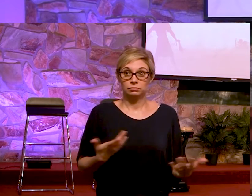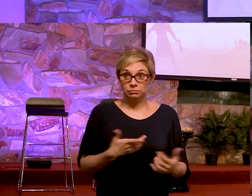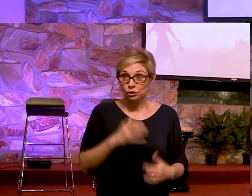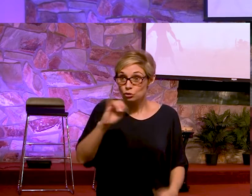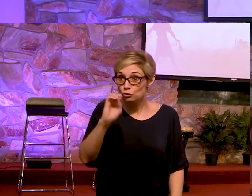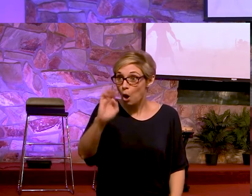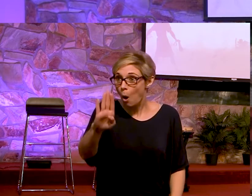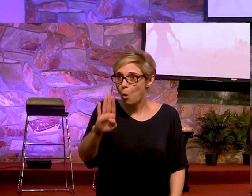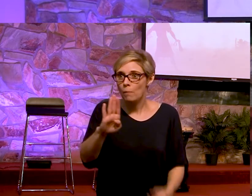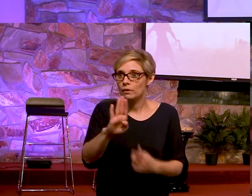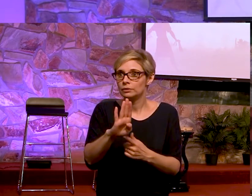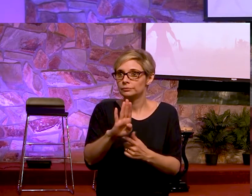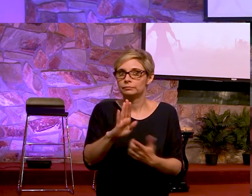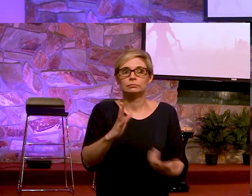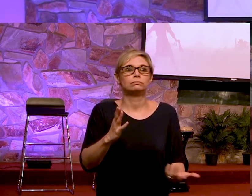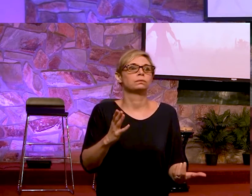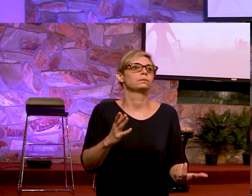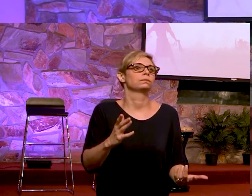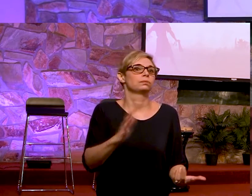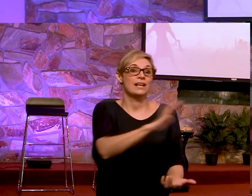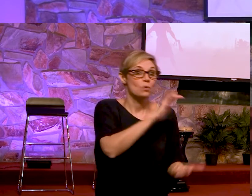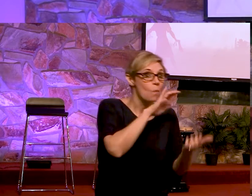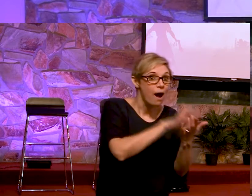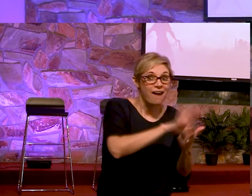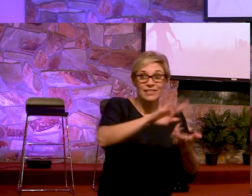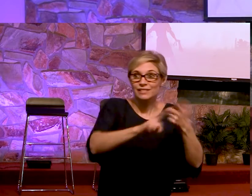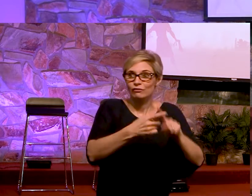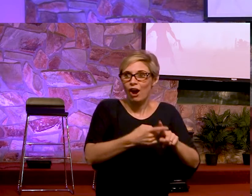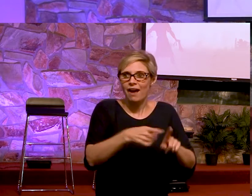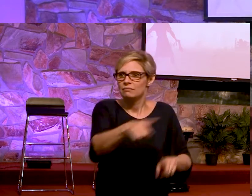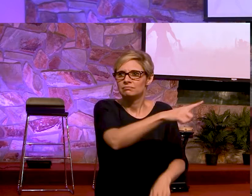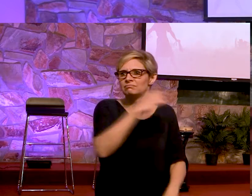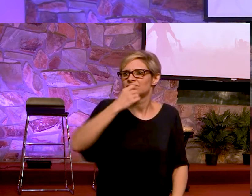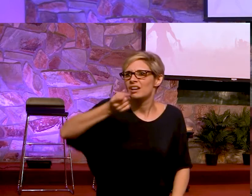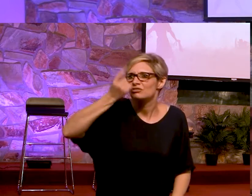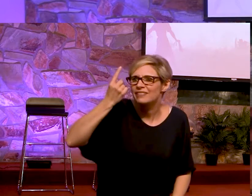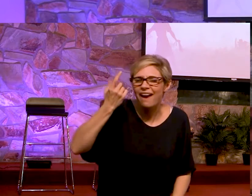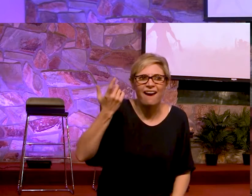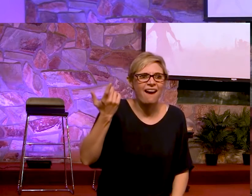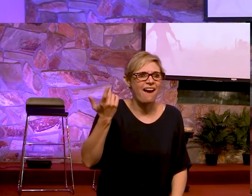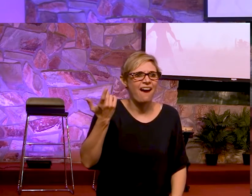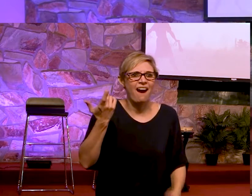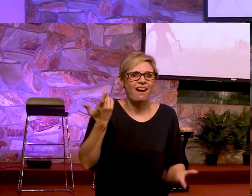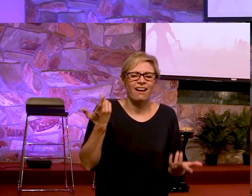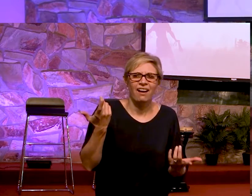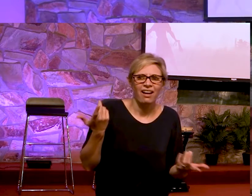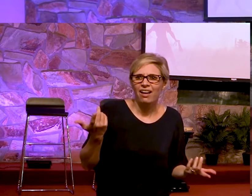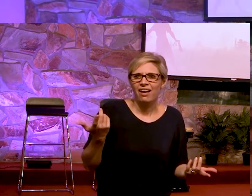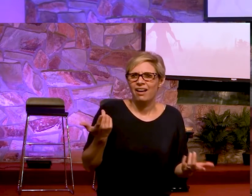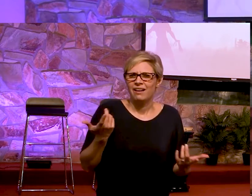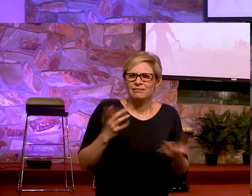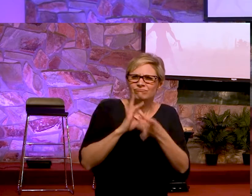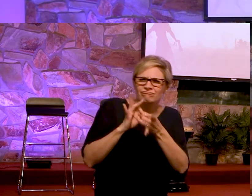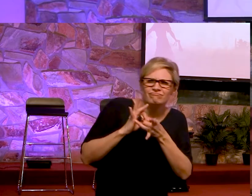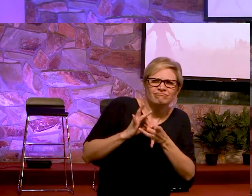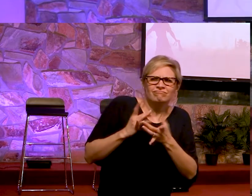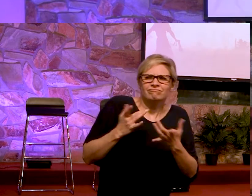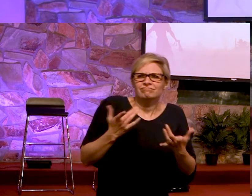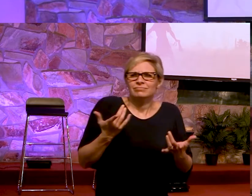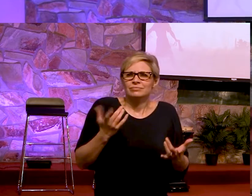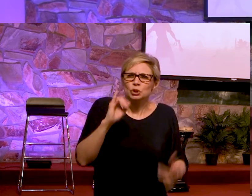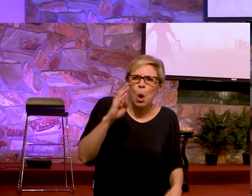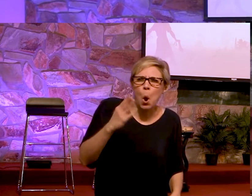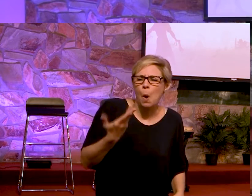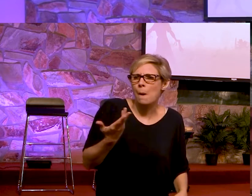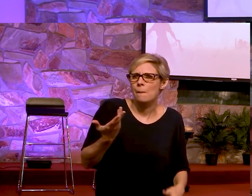felt discouraged when his wife and his friends couldn't understand. They couldn't relate as to what Job was going through. Oh,